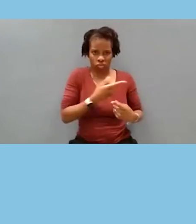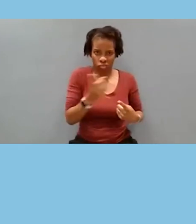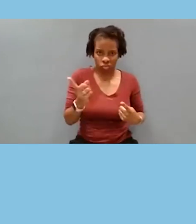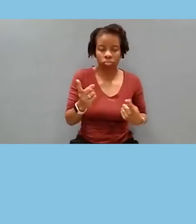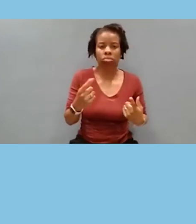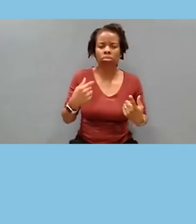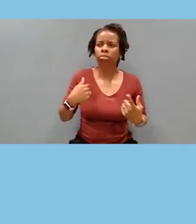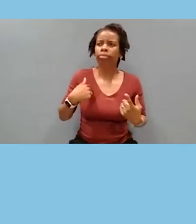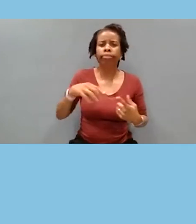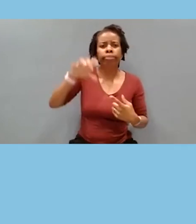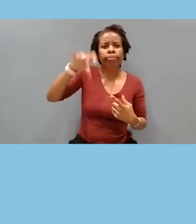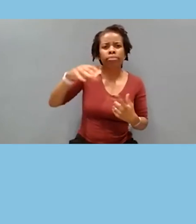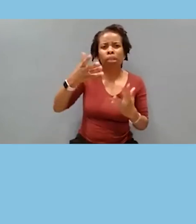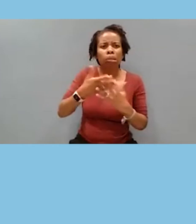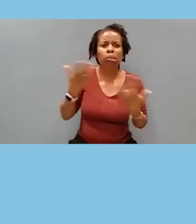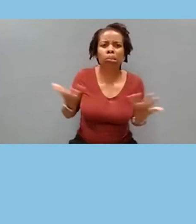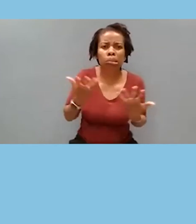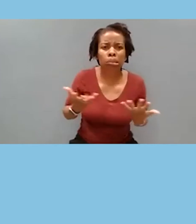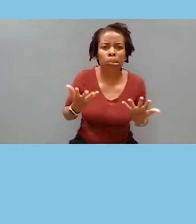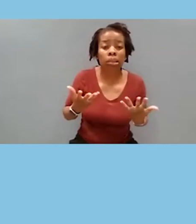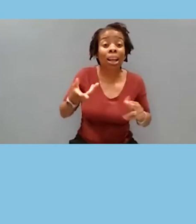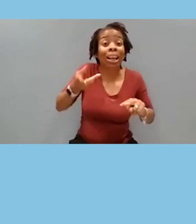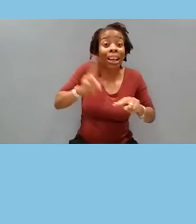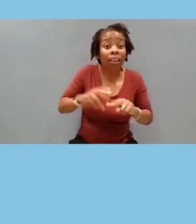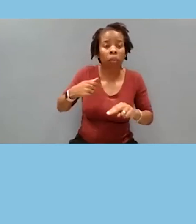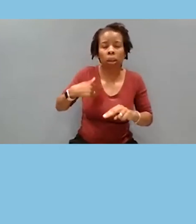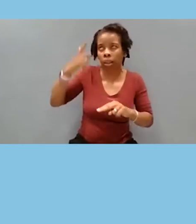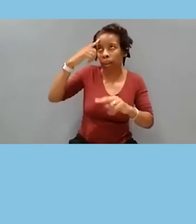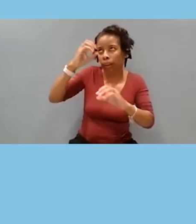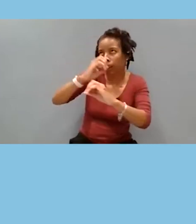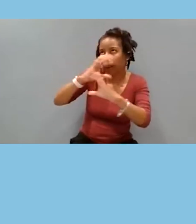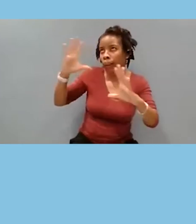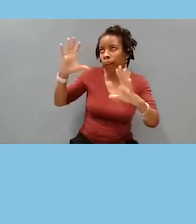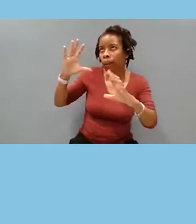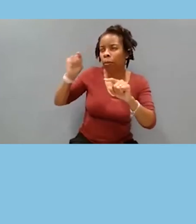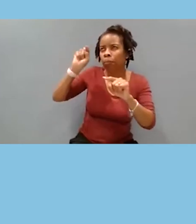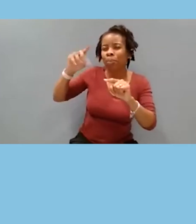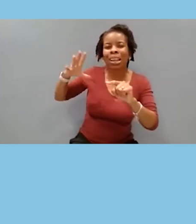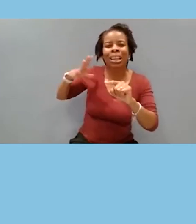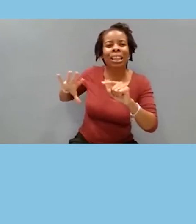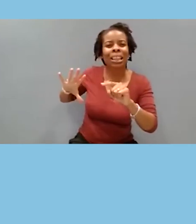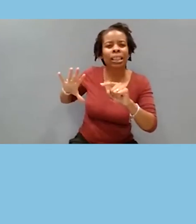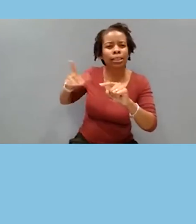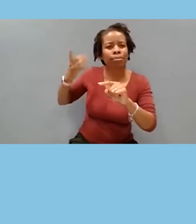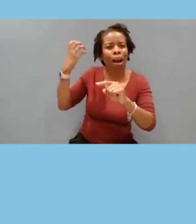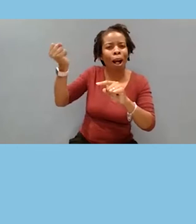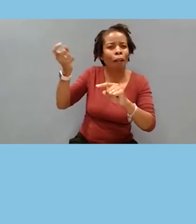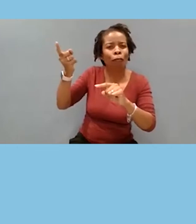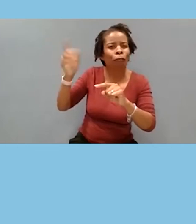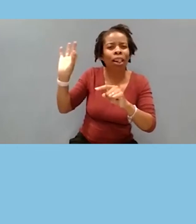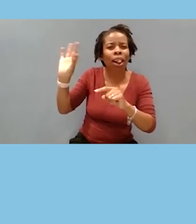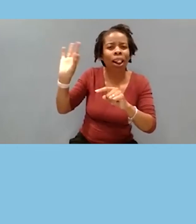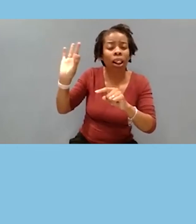and imagine someone or something that we perceive to be in need of access. Even though access